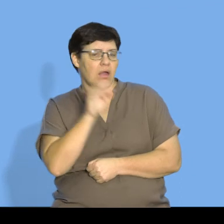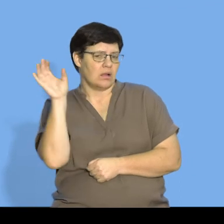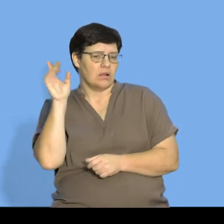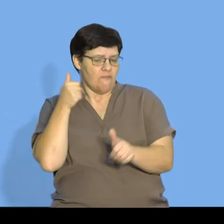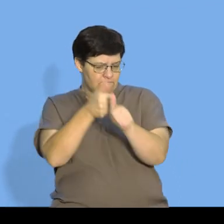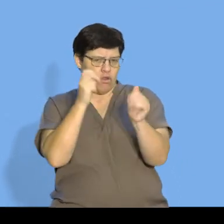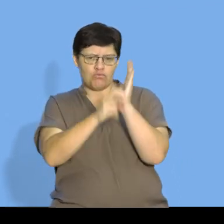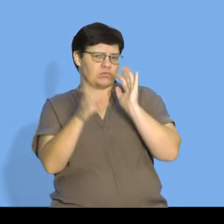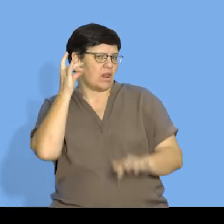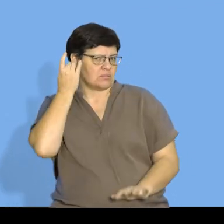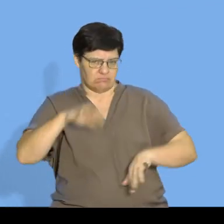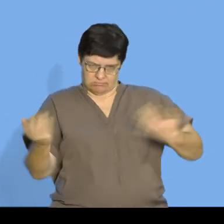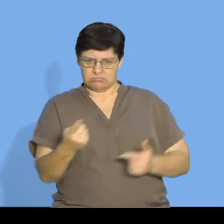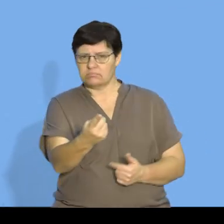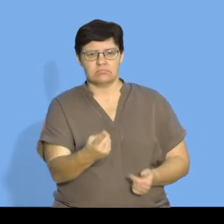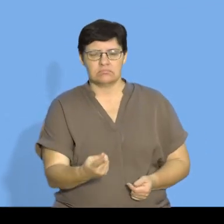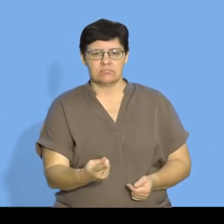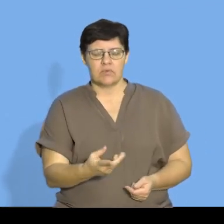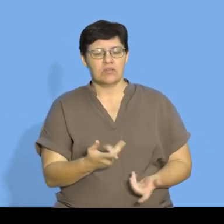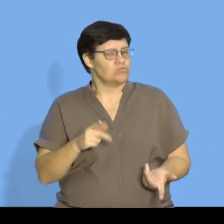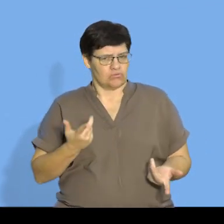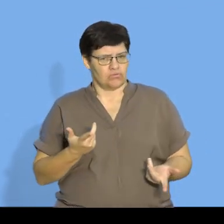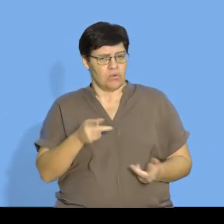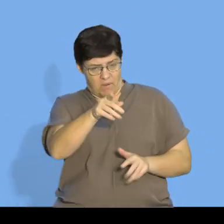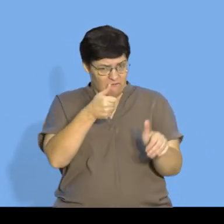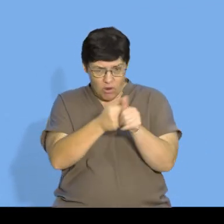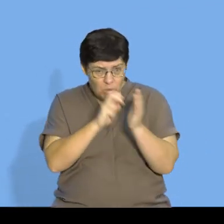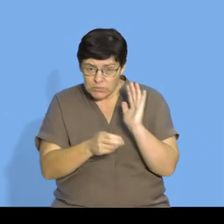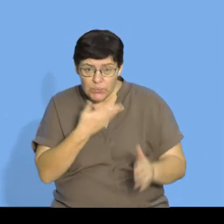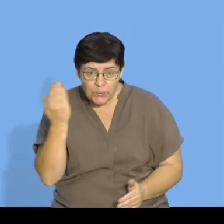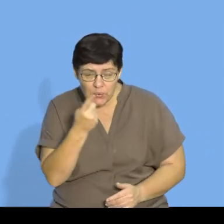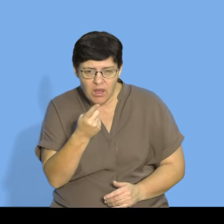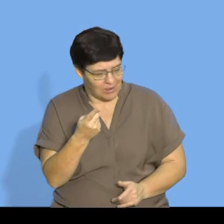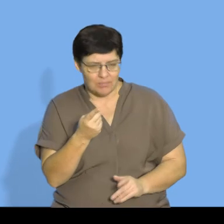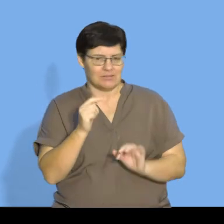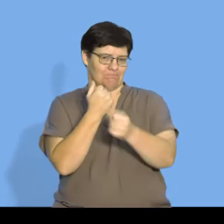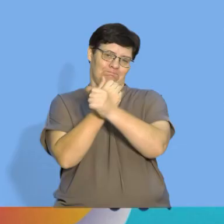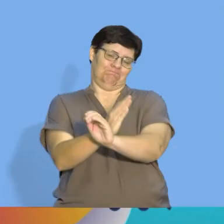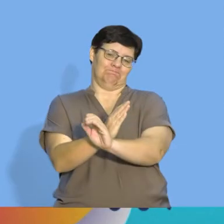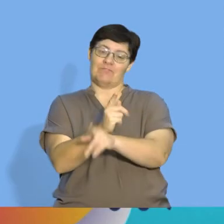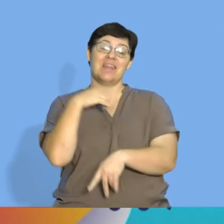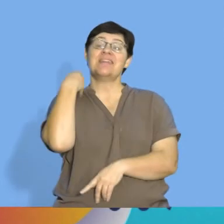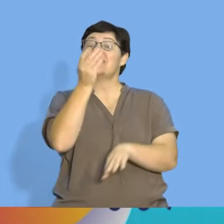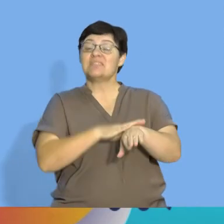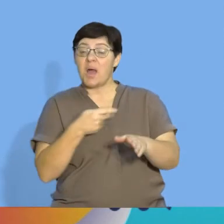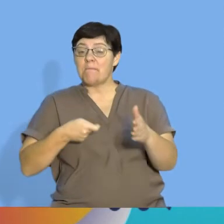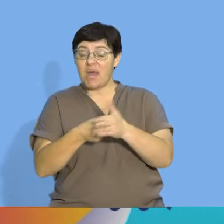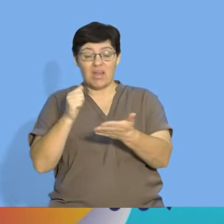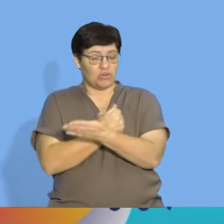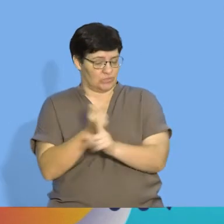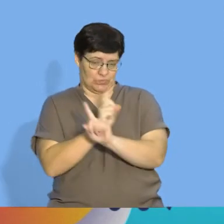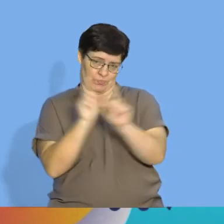In other words, if a debtor is not complying, then certainly you need to take some